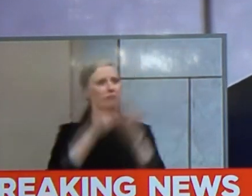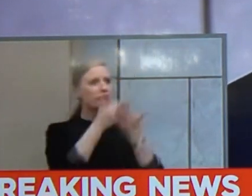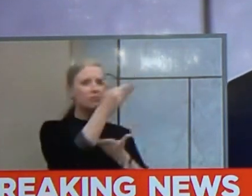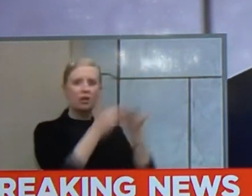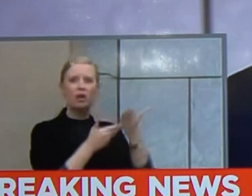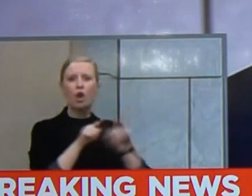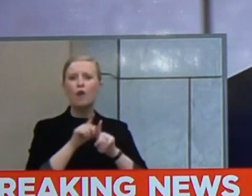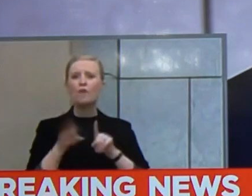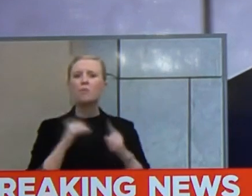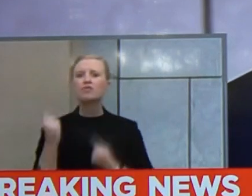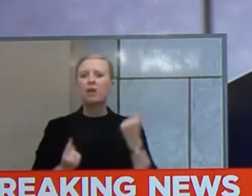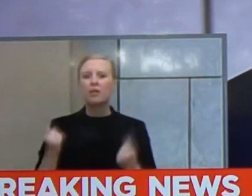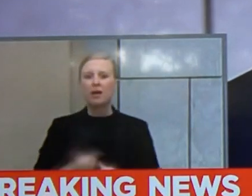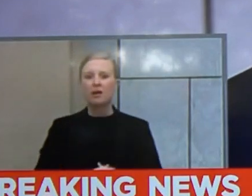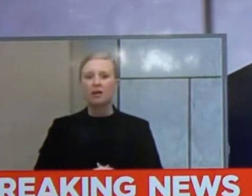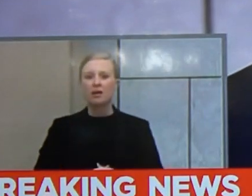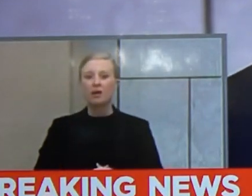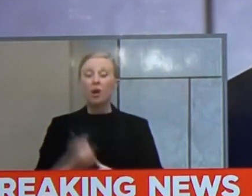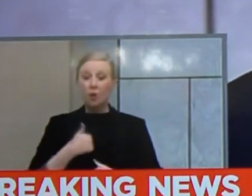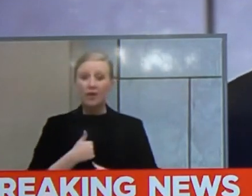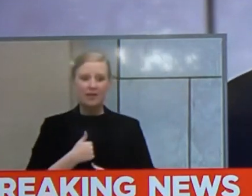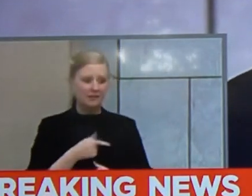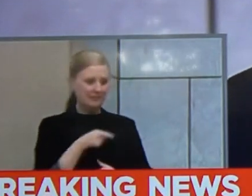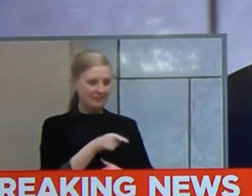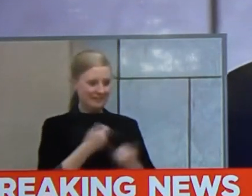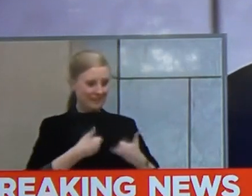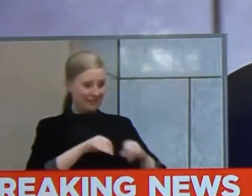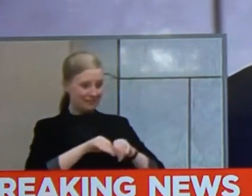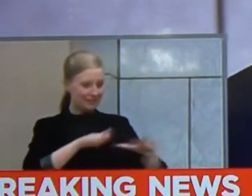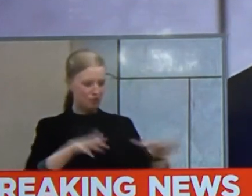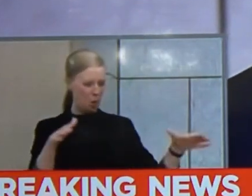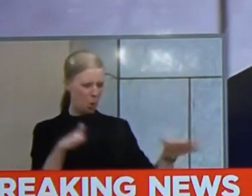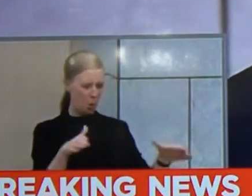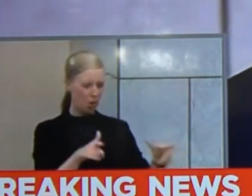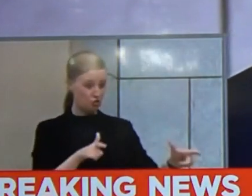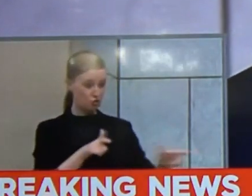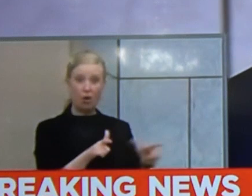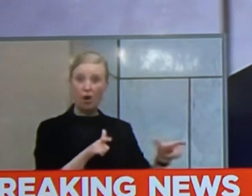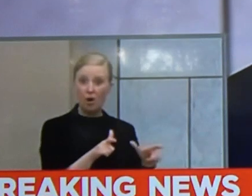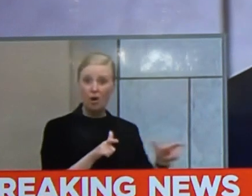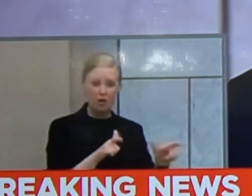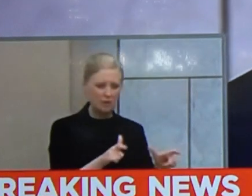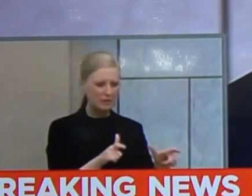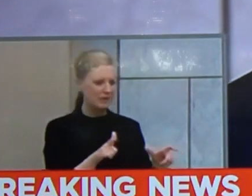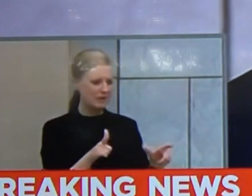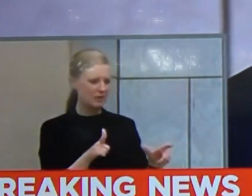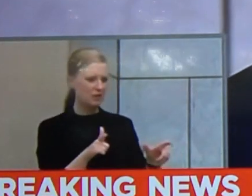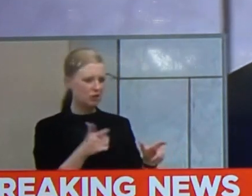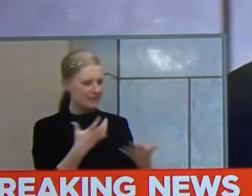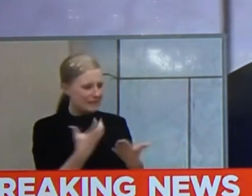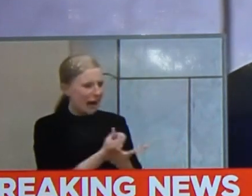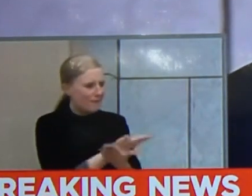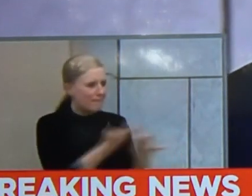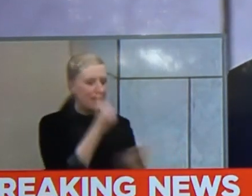two fronts. We're fighting the virus, put the pressure down on the virus to stop its, or I should slow its spread, to save